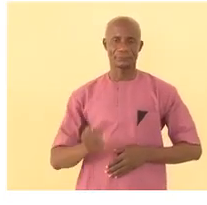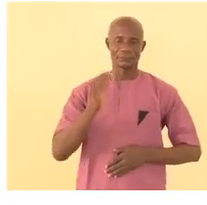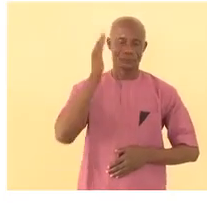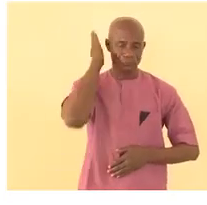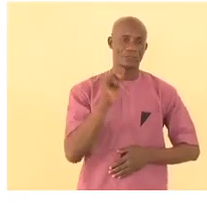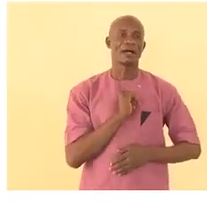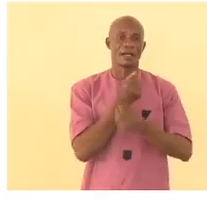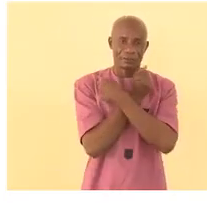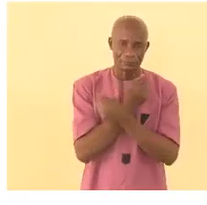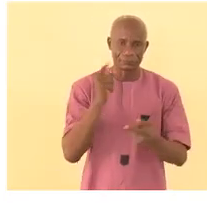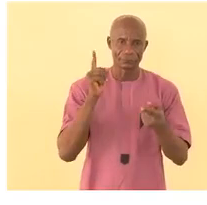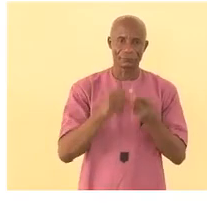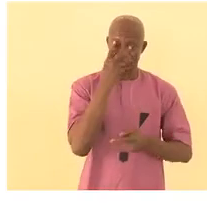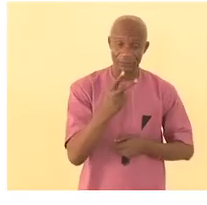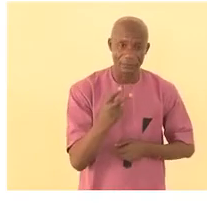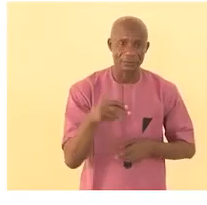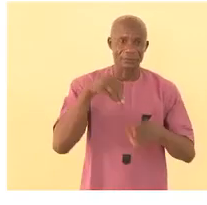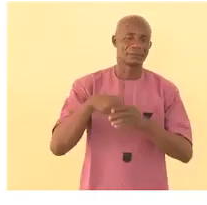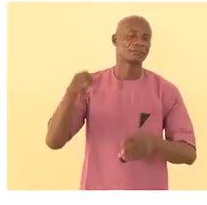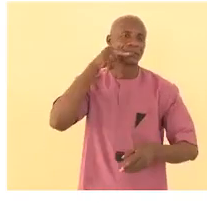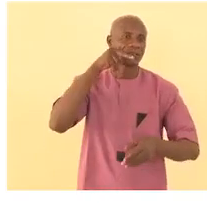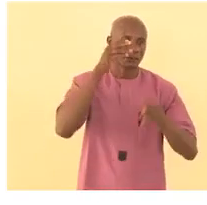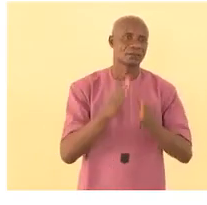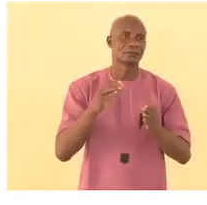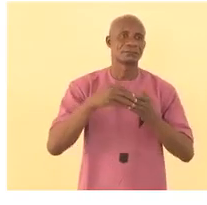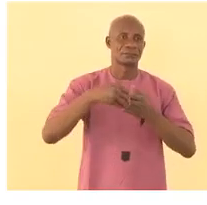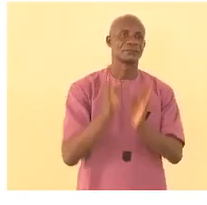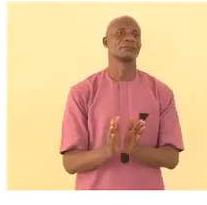would I love to see in Nigerian leaders and why?